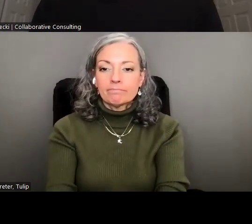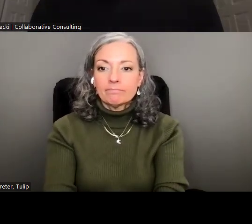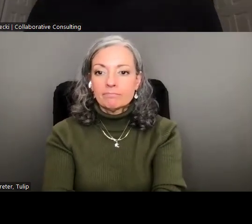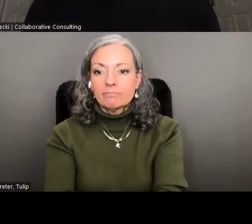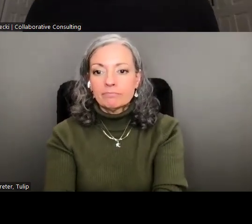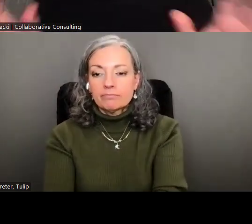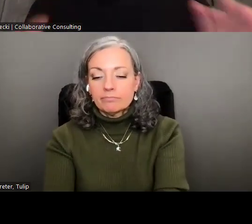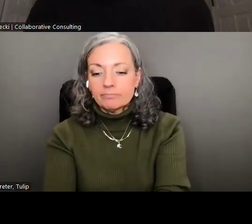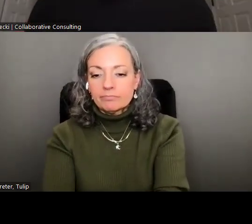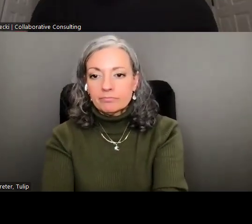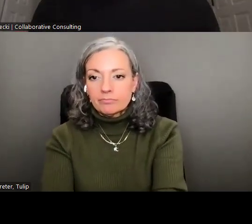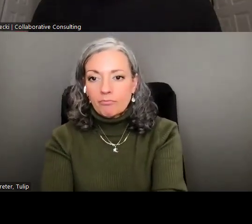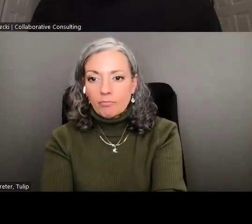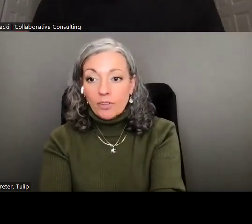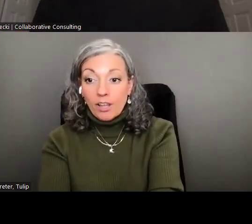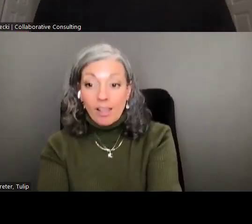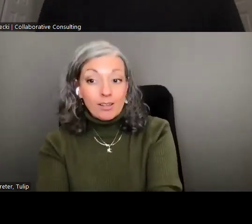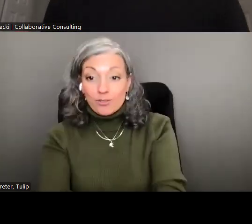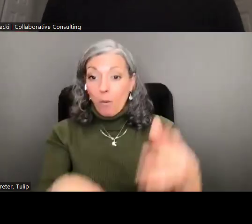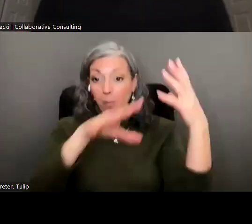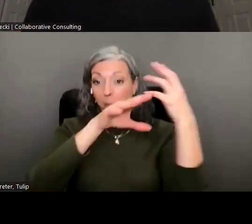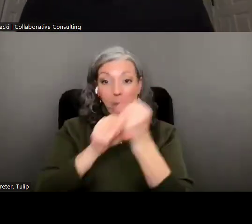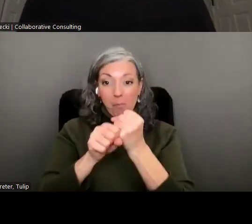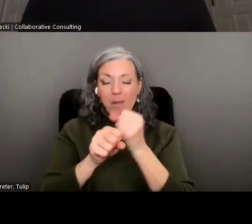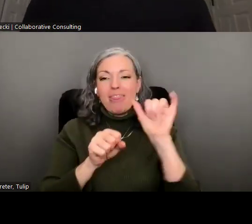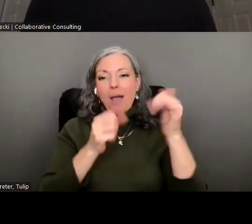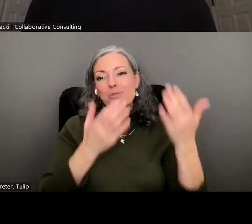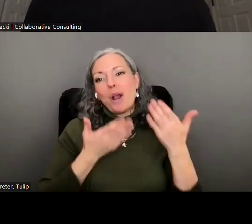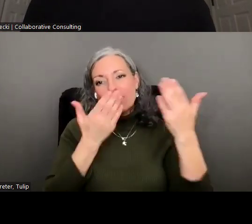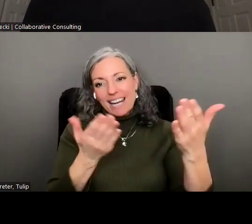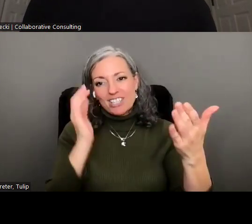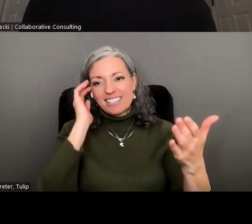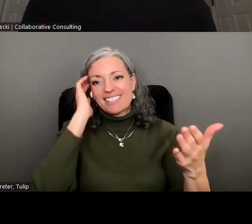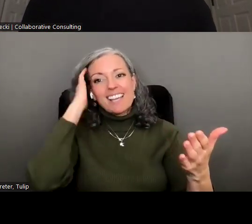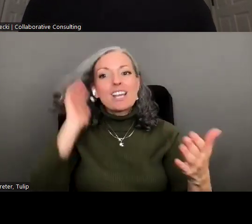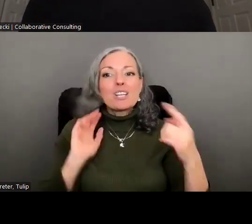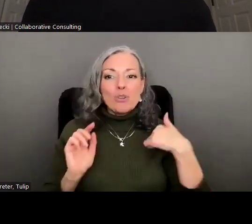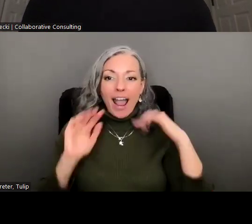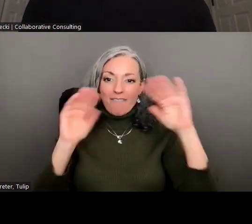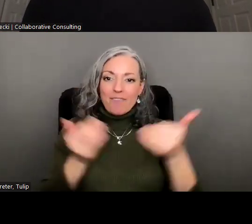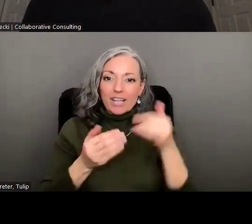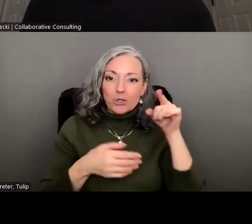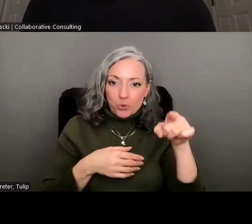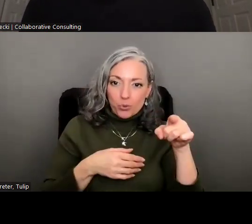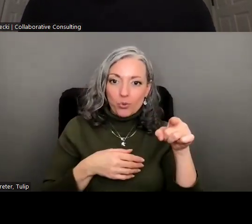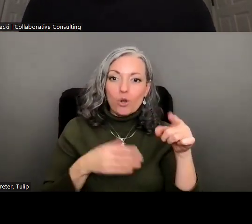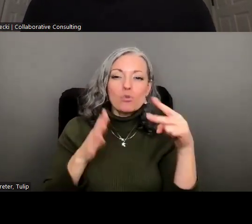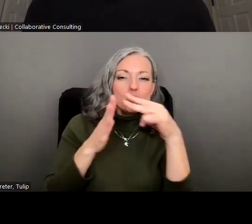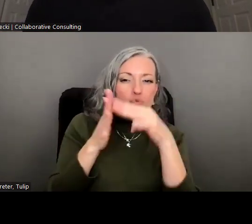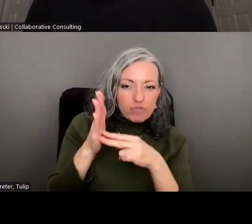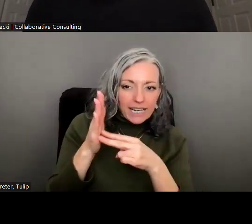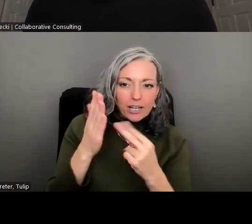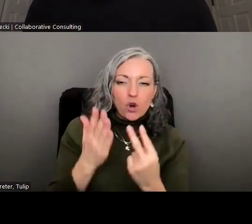So that was in a nutshell the recommendations. And again, I do invite you to read and review the